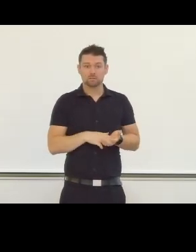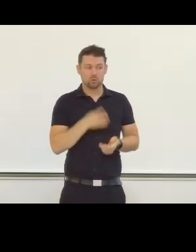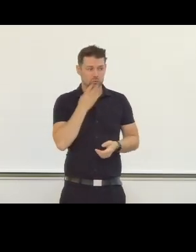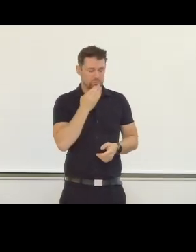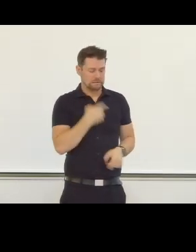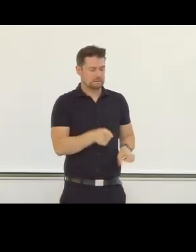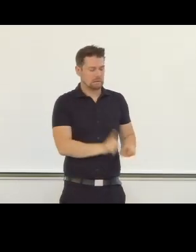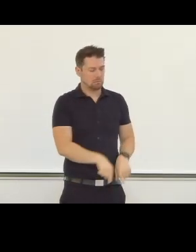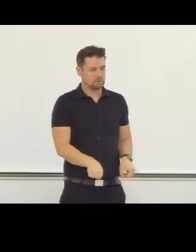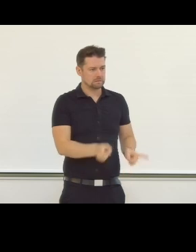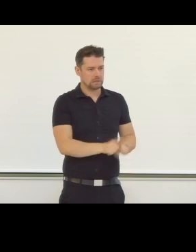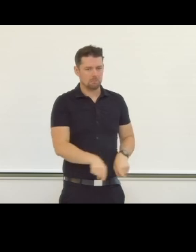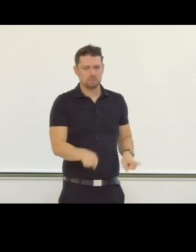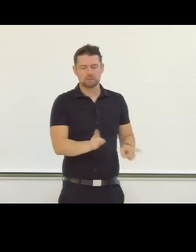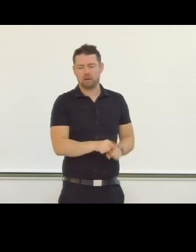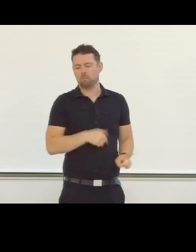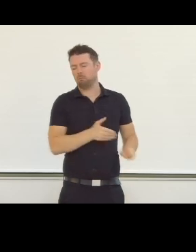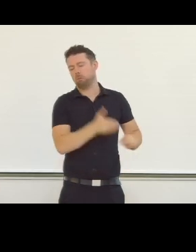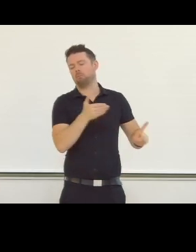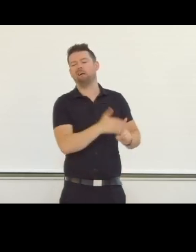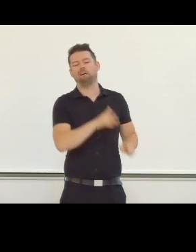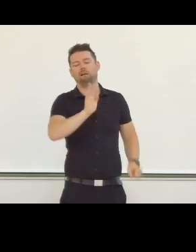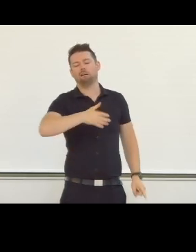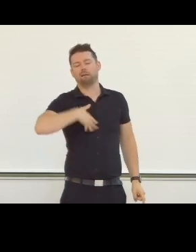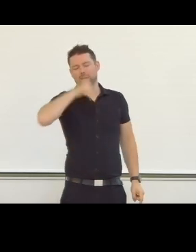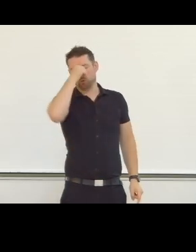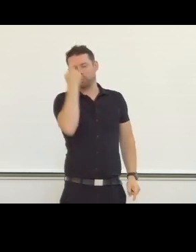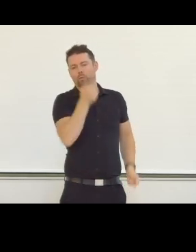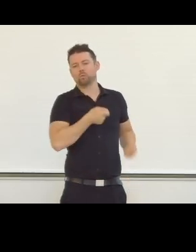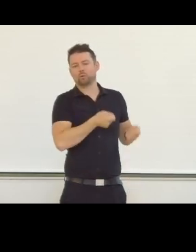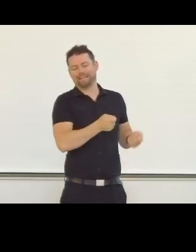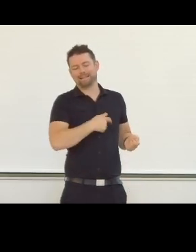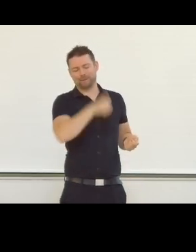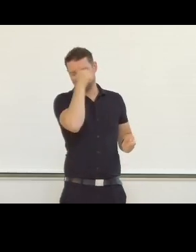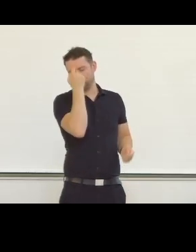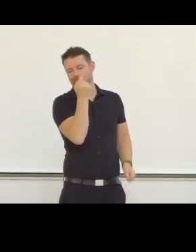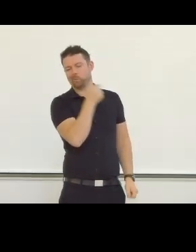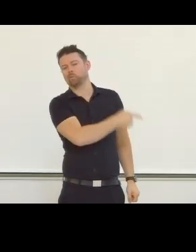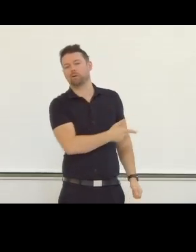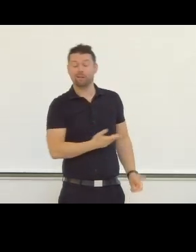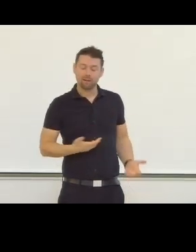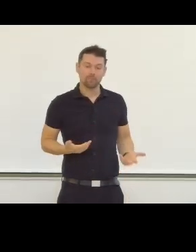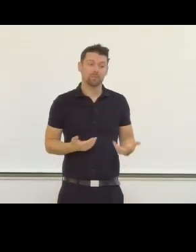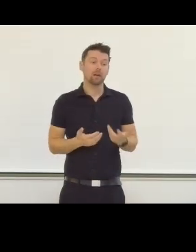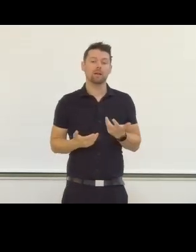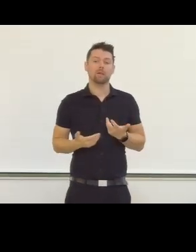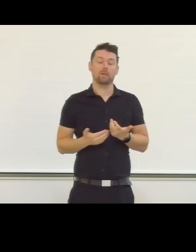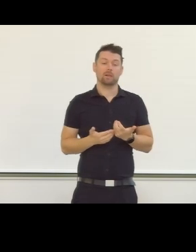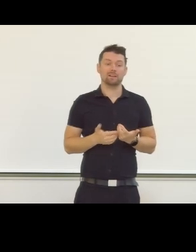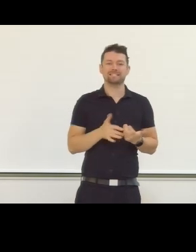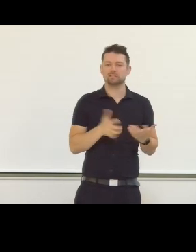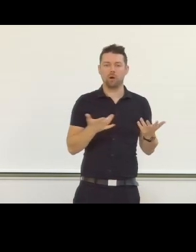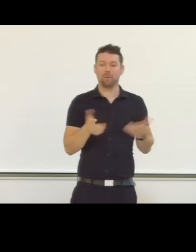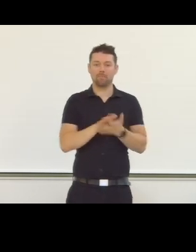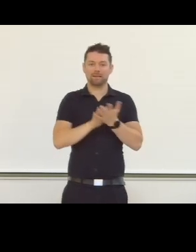these smells. You can recognize whose cooking day it is by the smells in the habitat. Anyway, so there's a severe lack